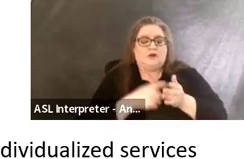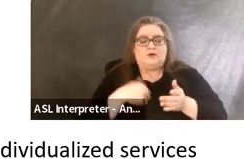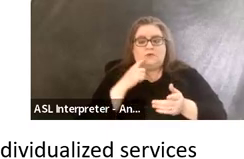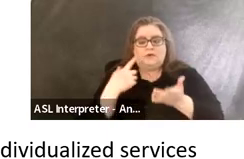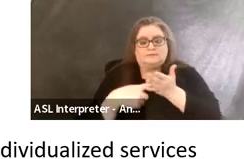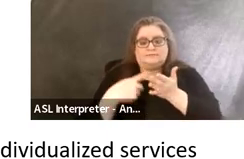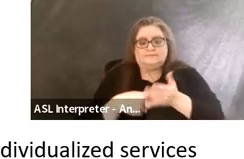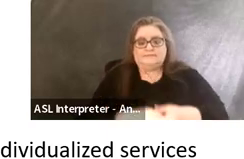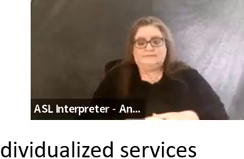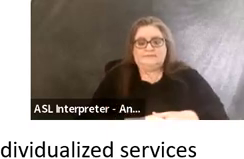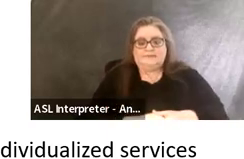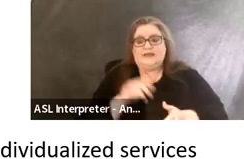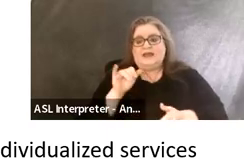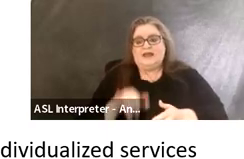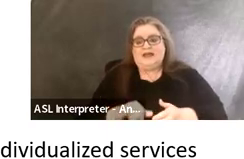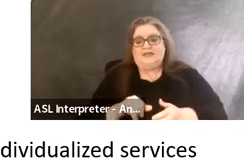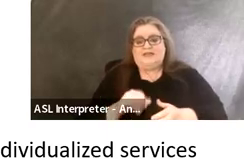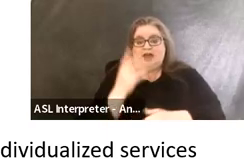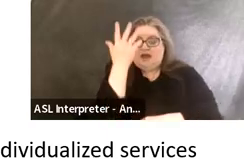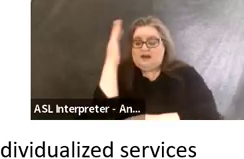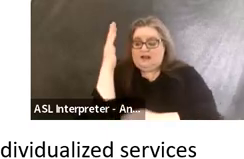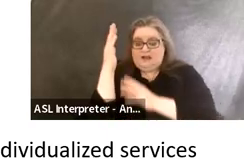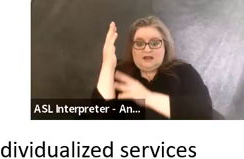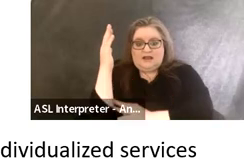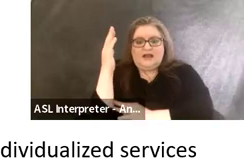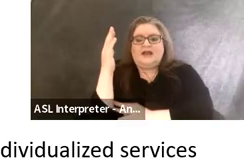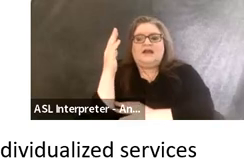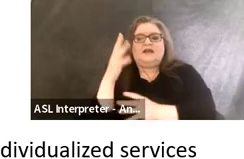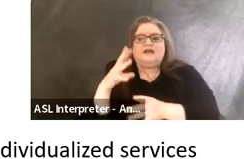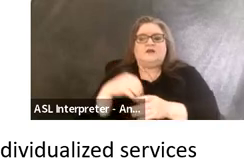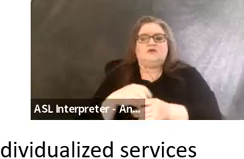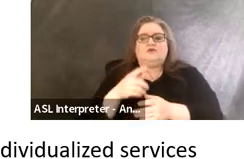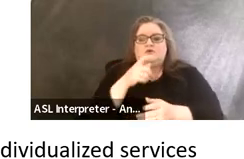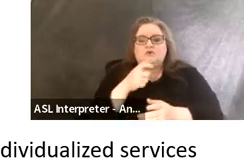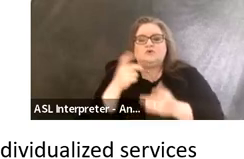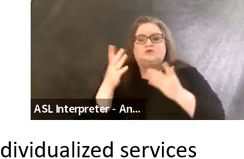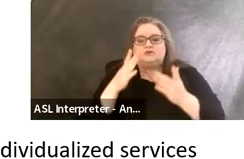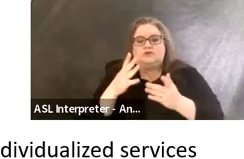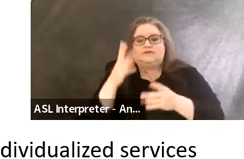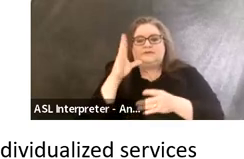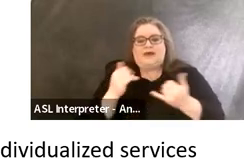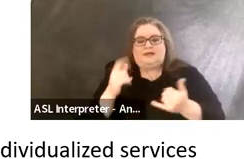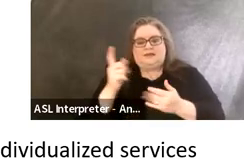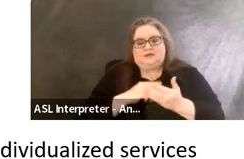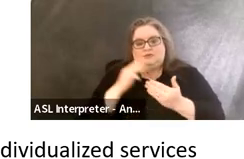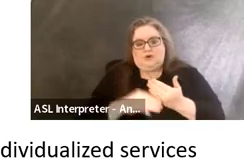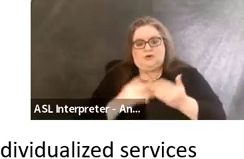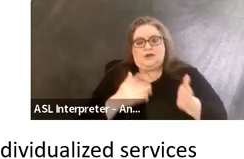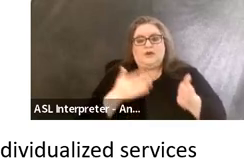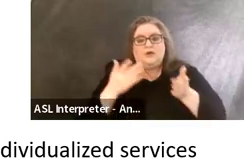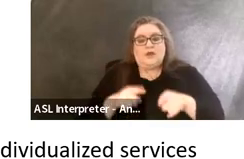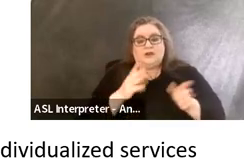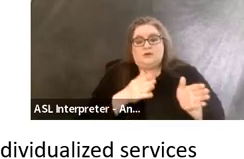You know, that trunk is basically everything on who the program serves. When you get over to the right,